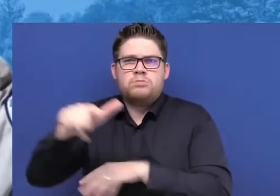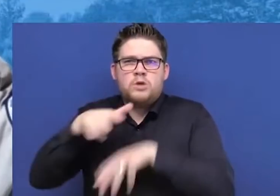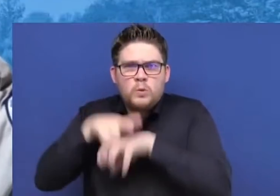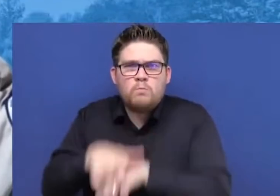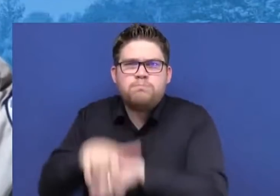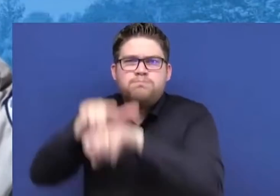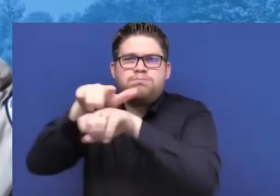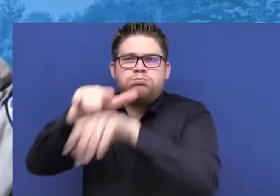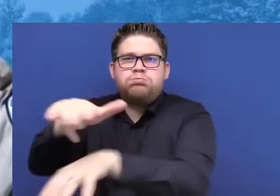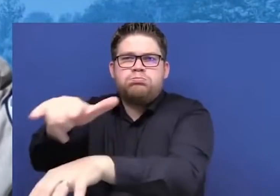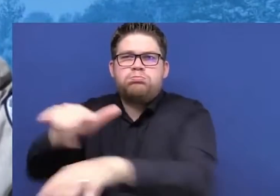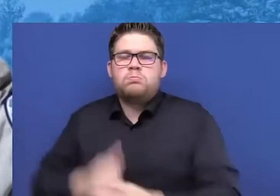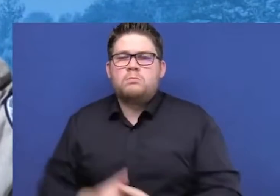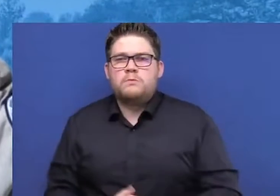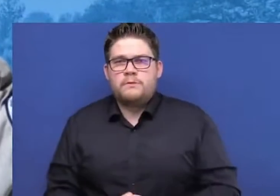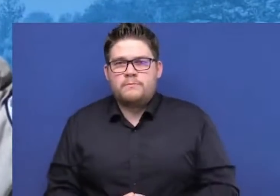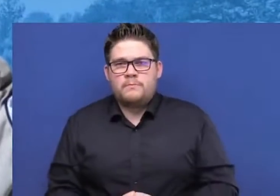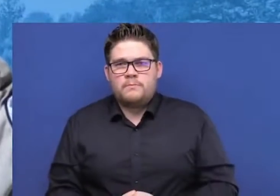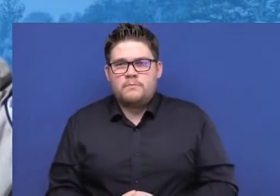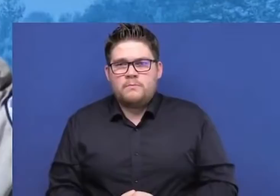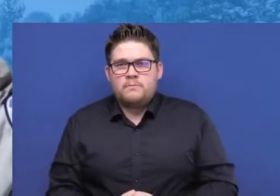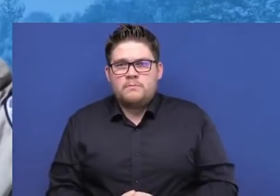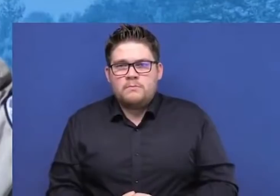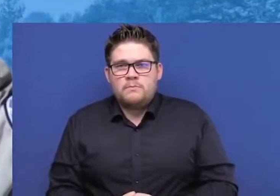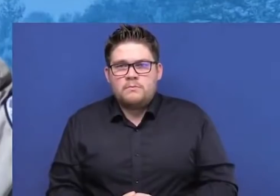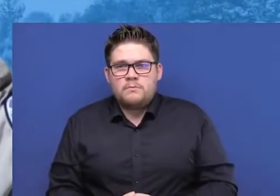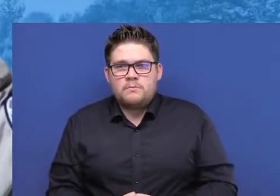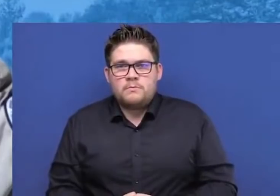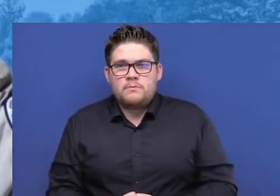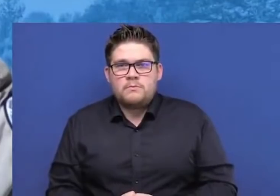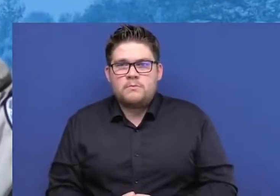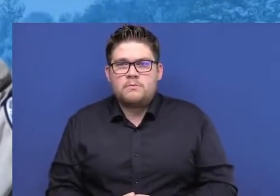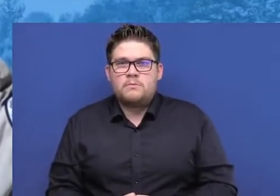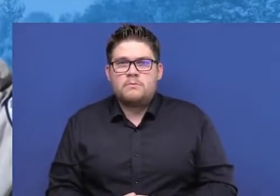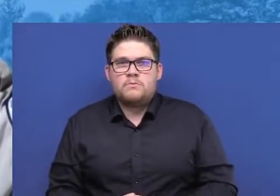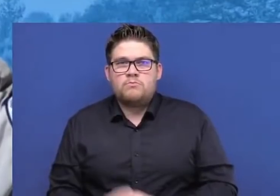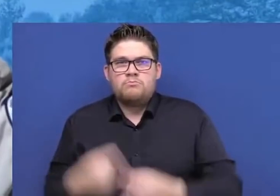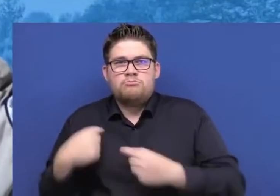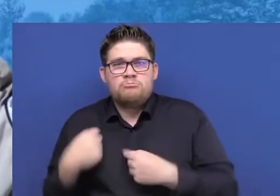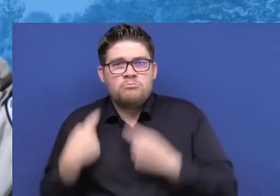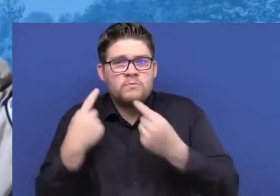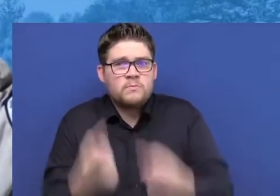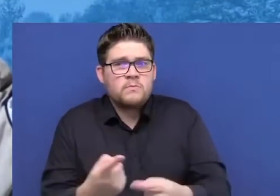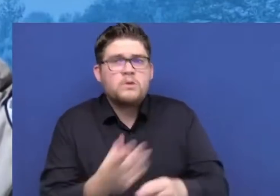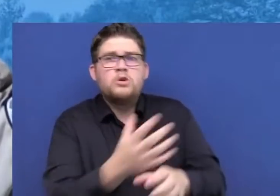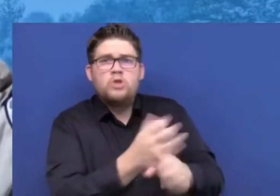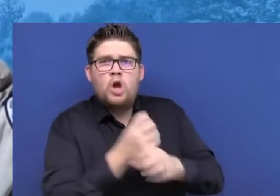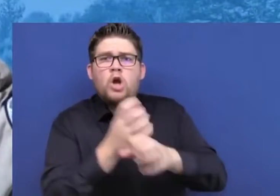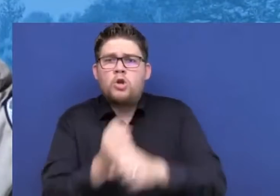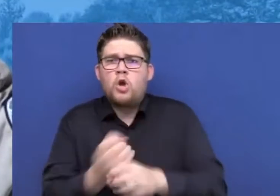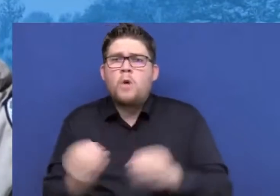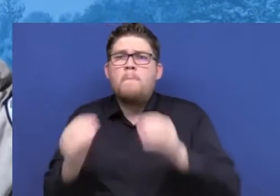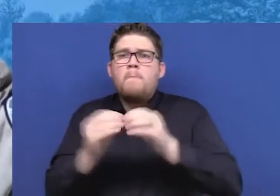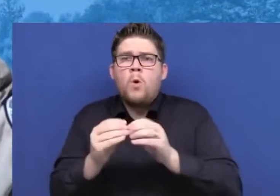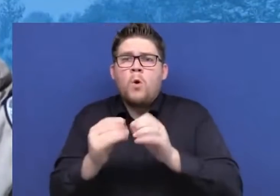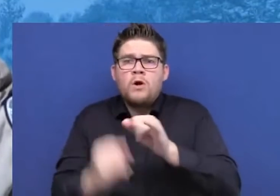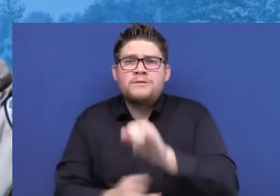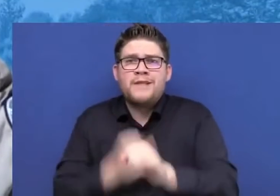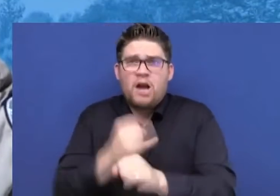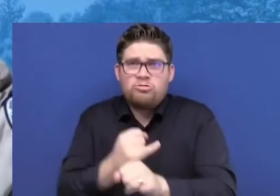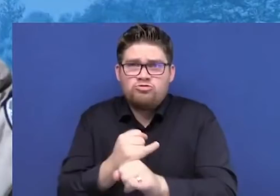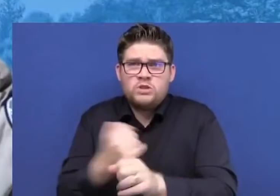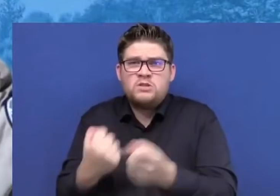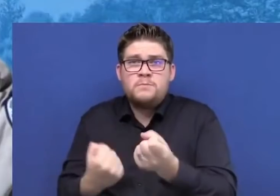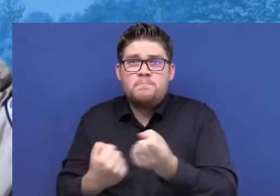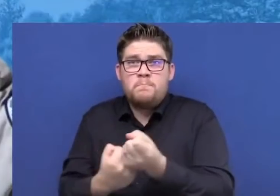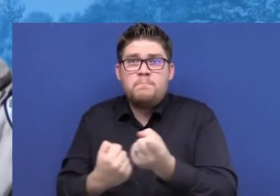weeks in seeing some of that support, that international support and the national support. So we have Alberta supporting us